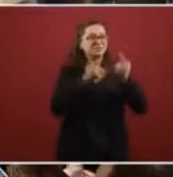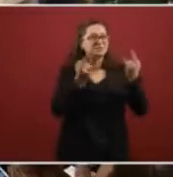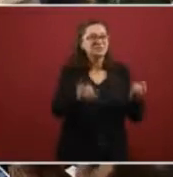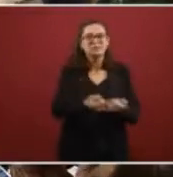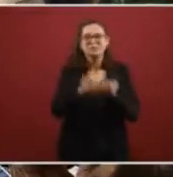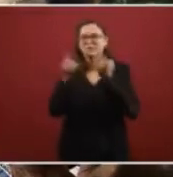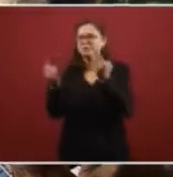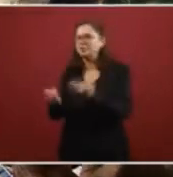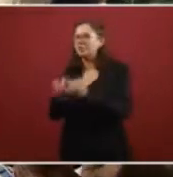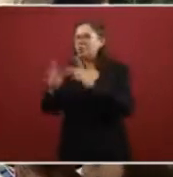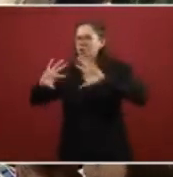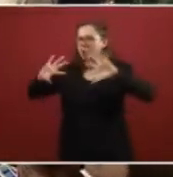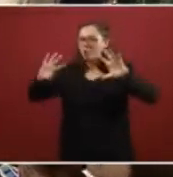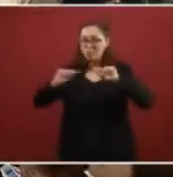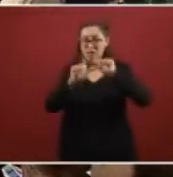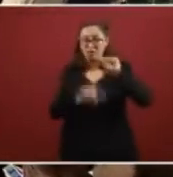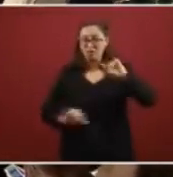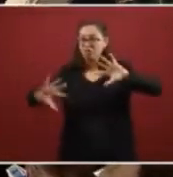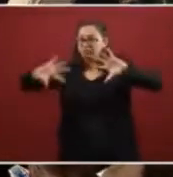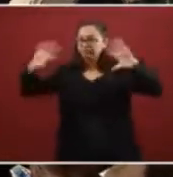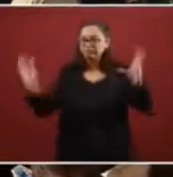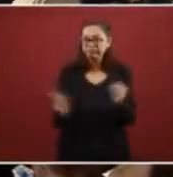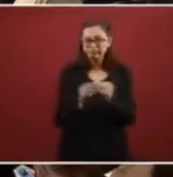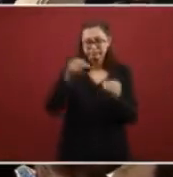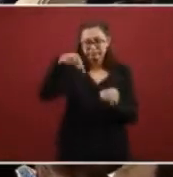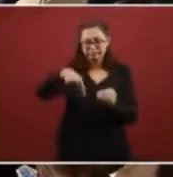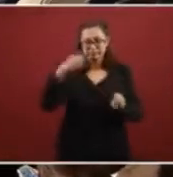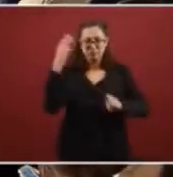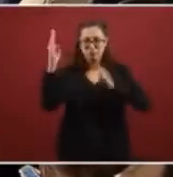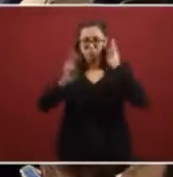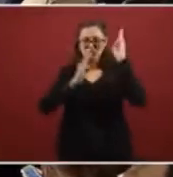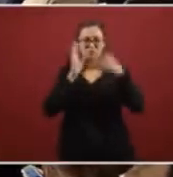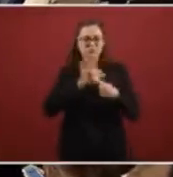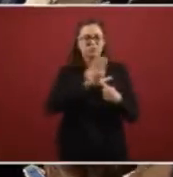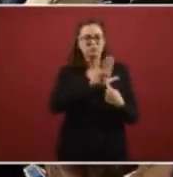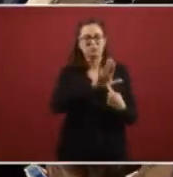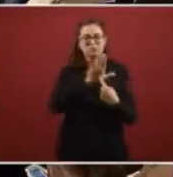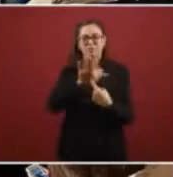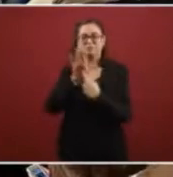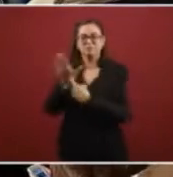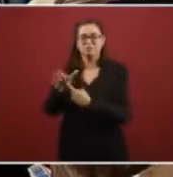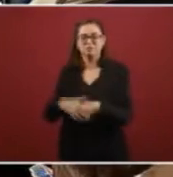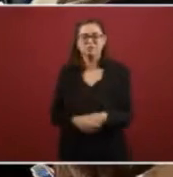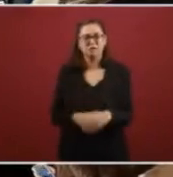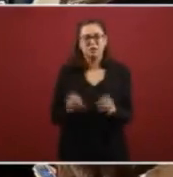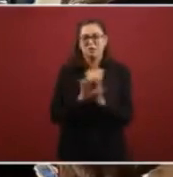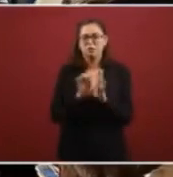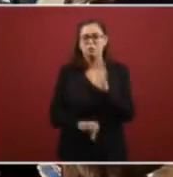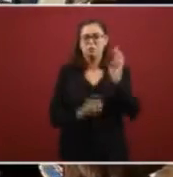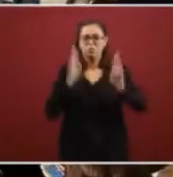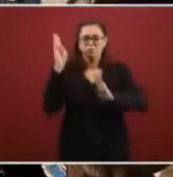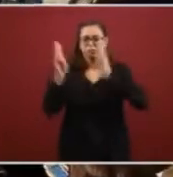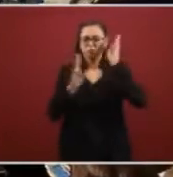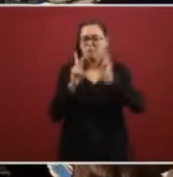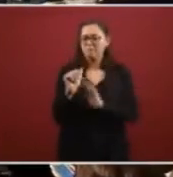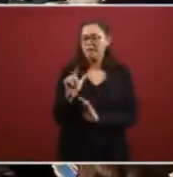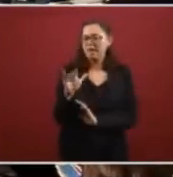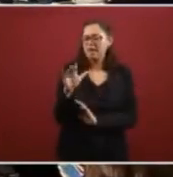The whole history of our country here. The museum of the National